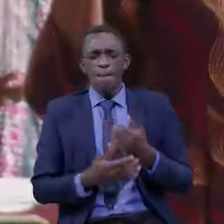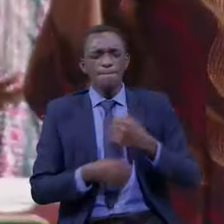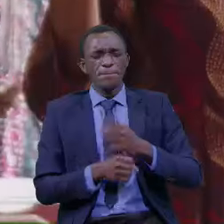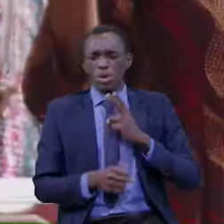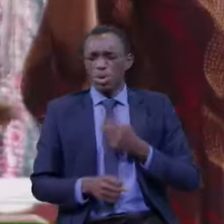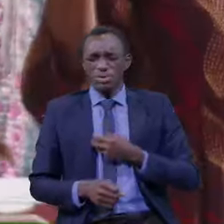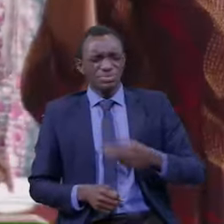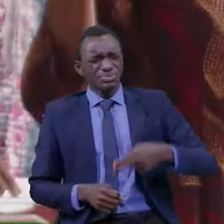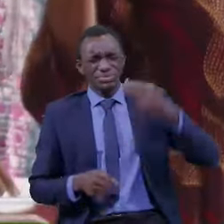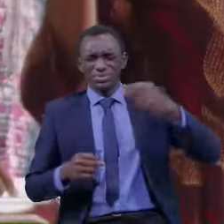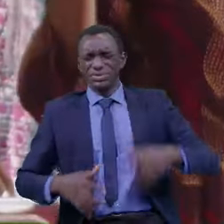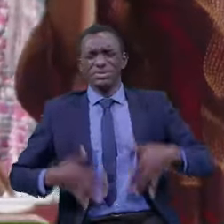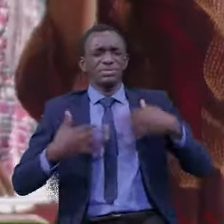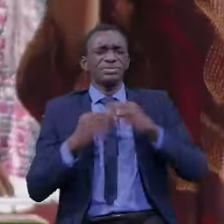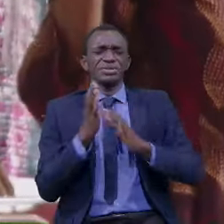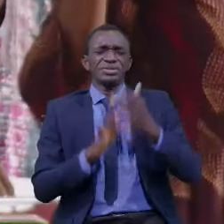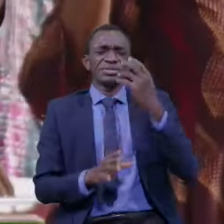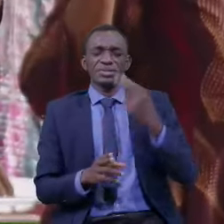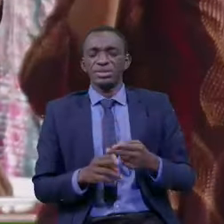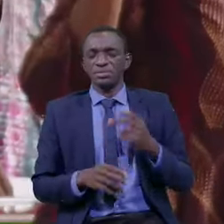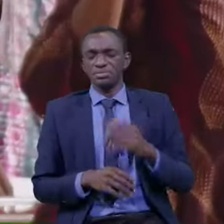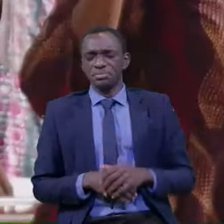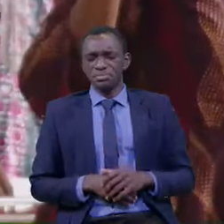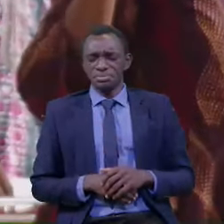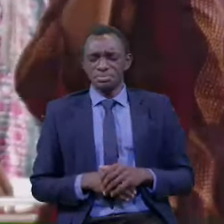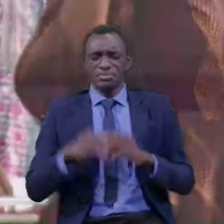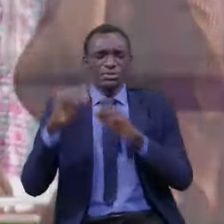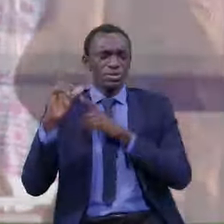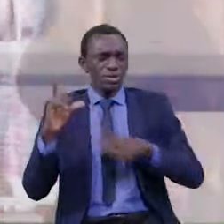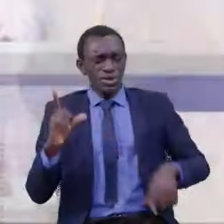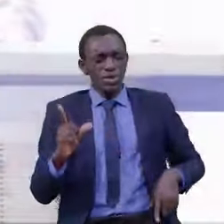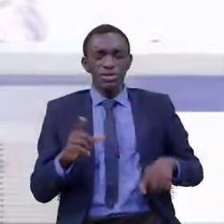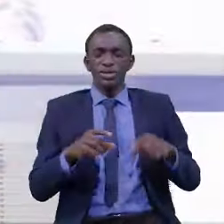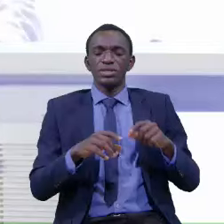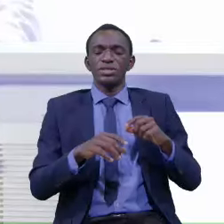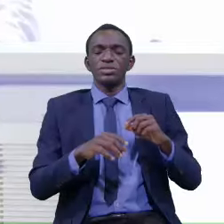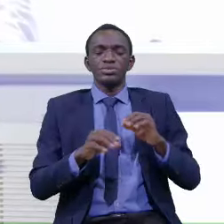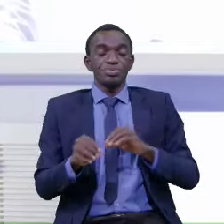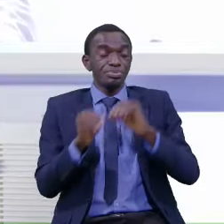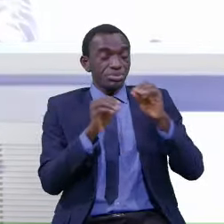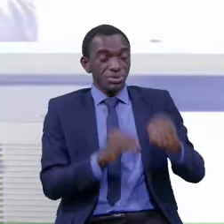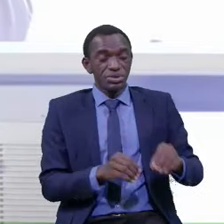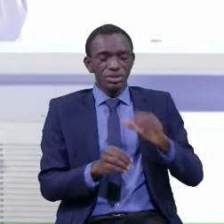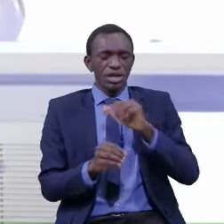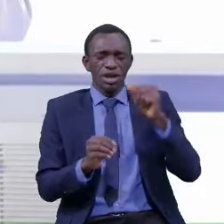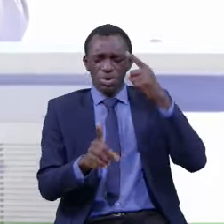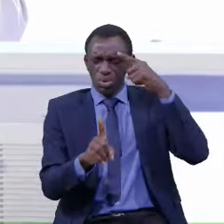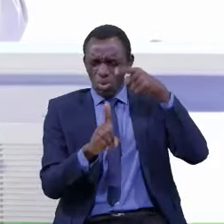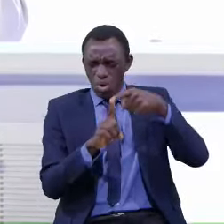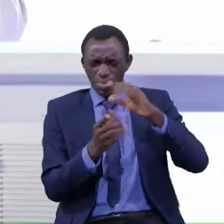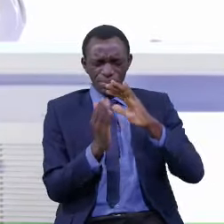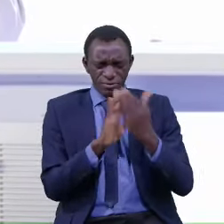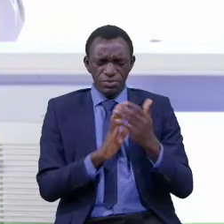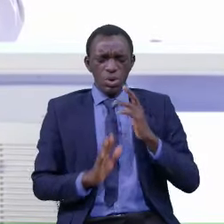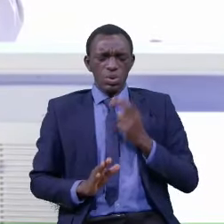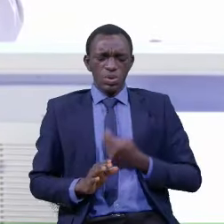Jesus' name. Lord, set a goal before your people. Something